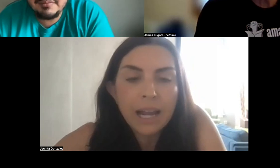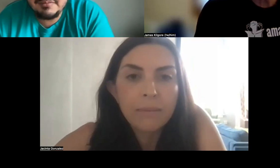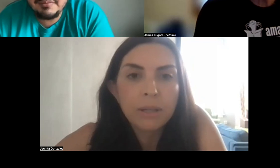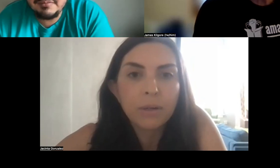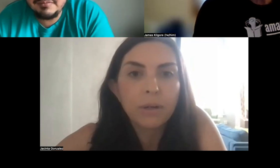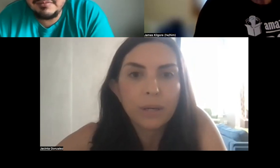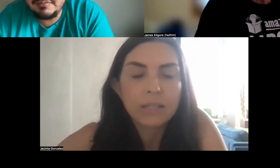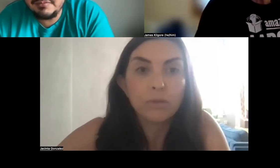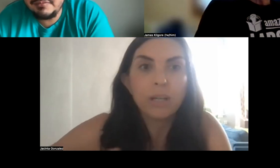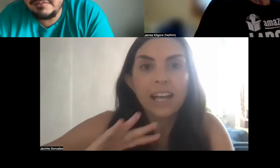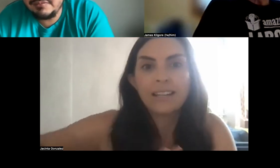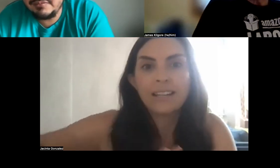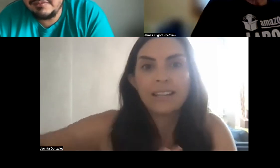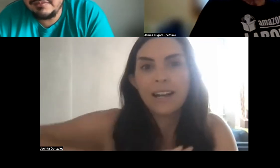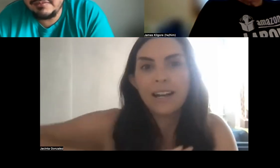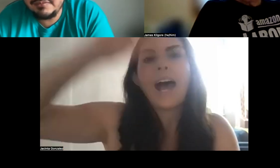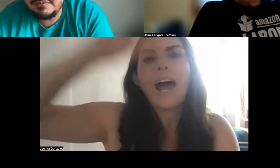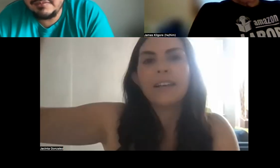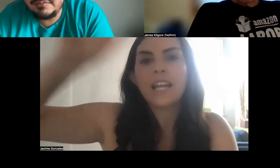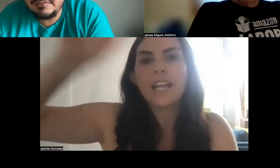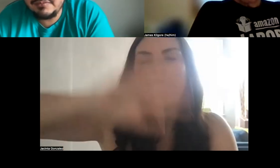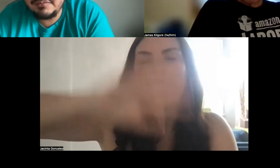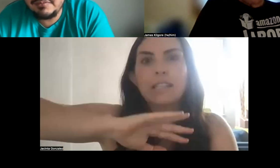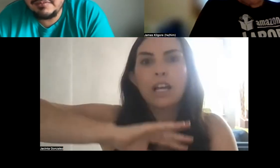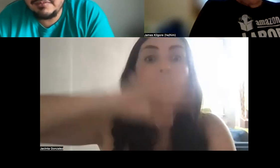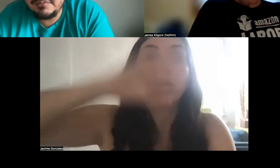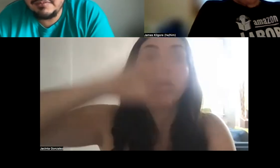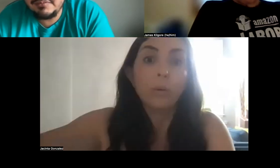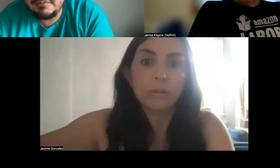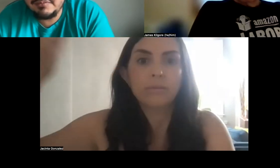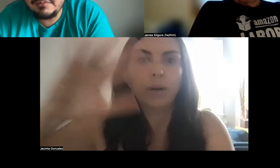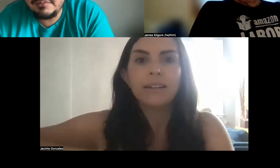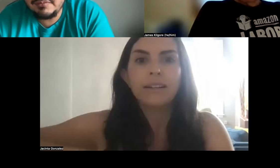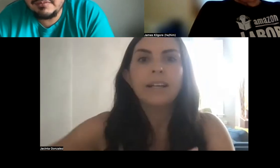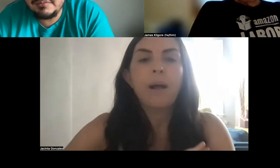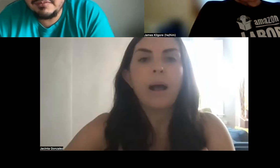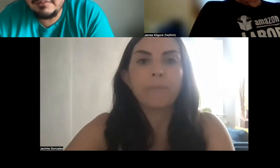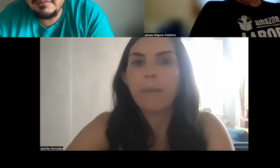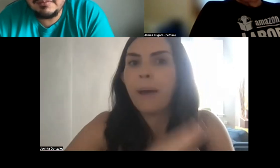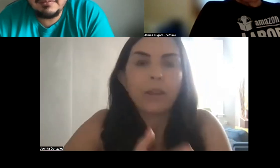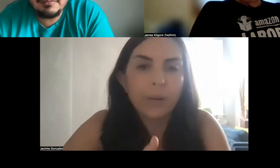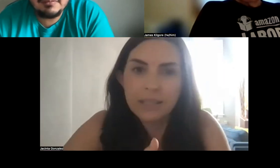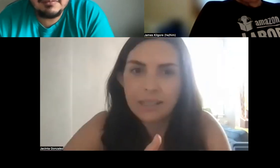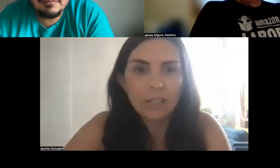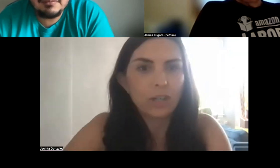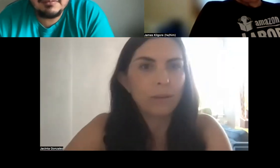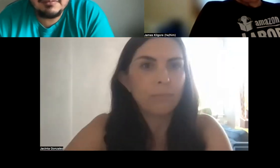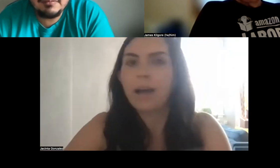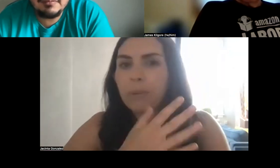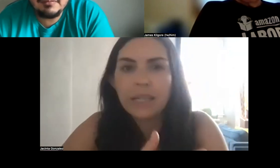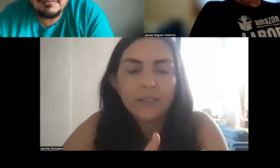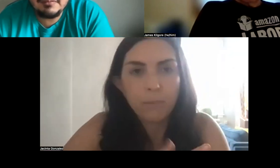long time, the immigrant rights movement has kind of had as its goal, right, a pathway to